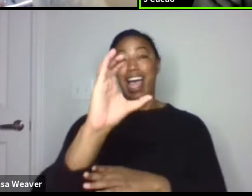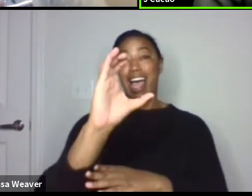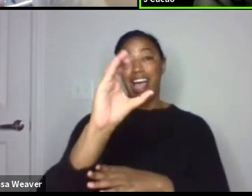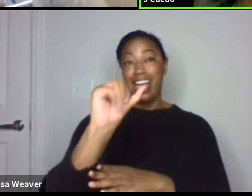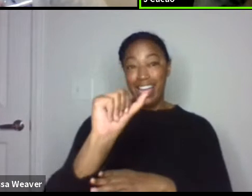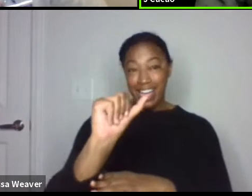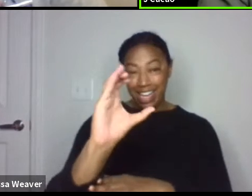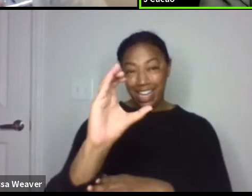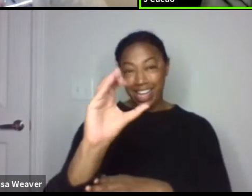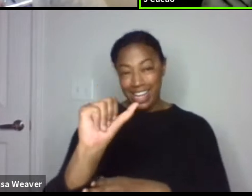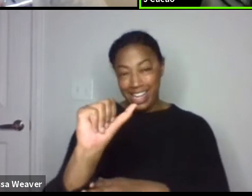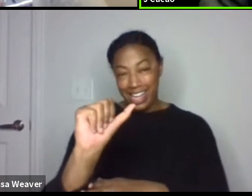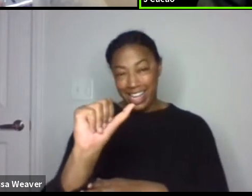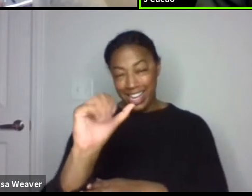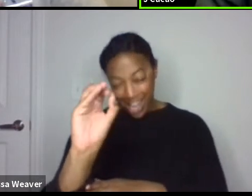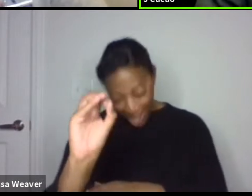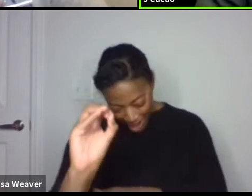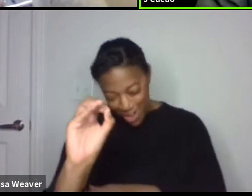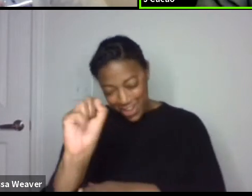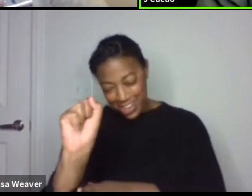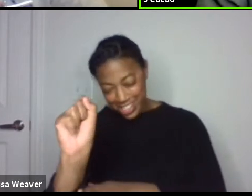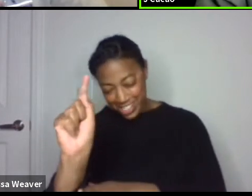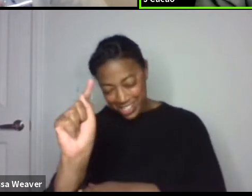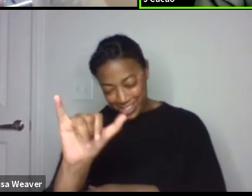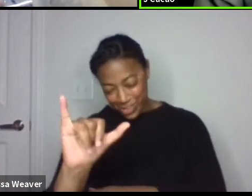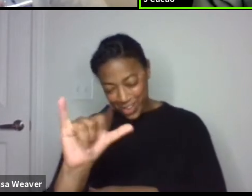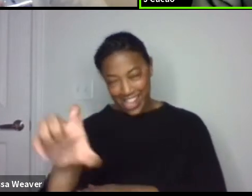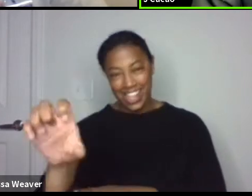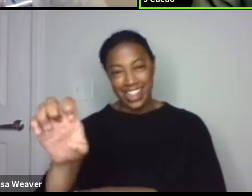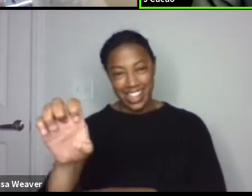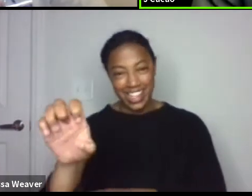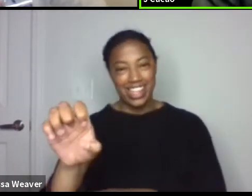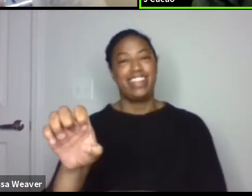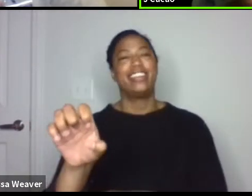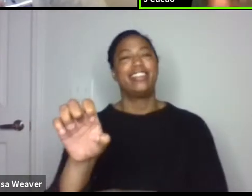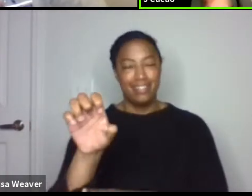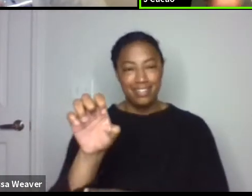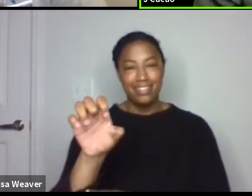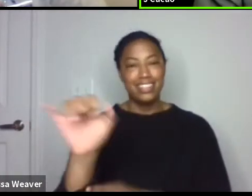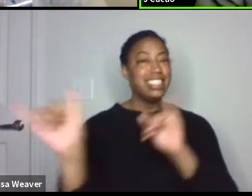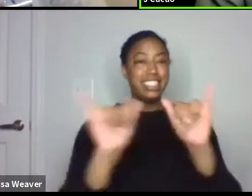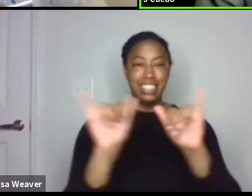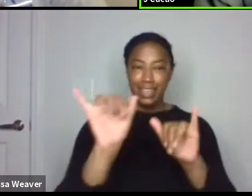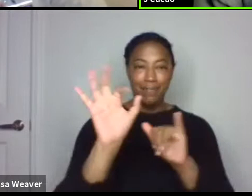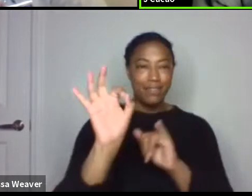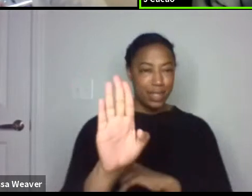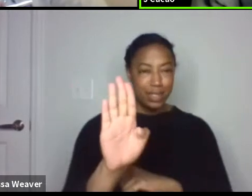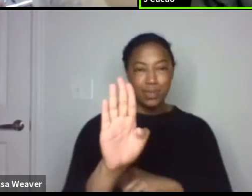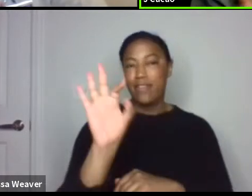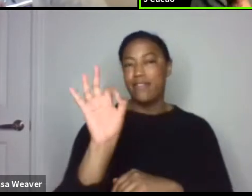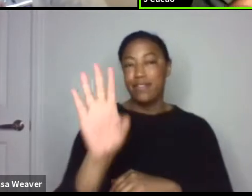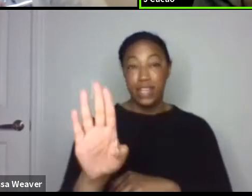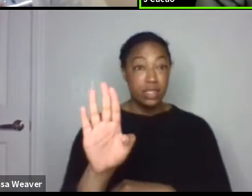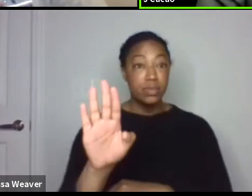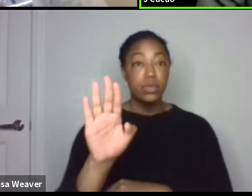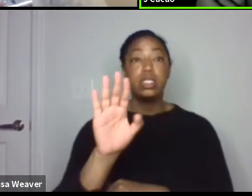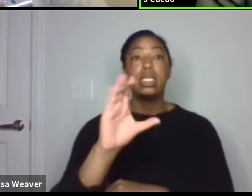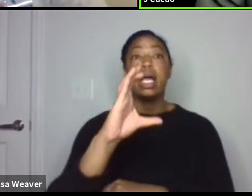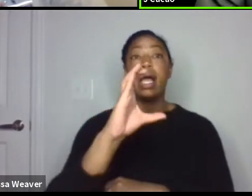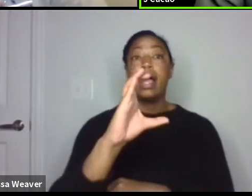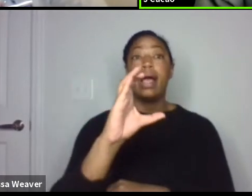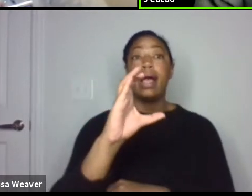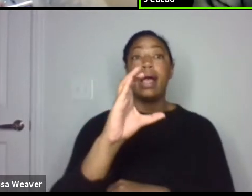That's CACAO STYLE. Same thing for Facebook as well. My Facebook page at Cacao